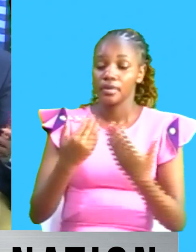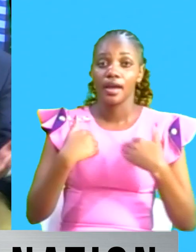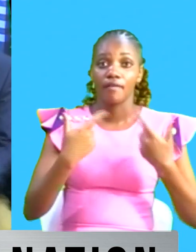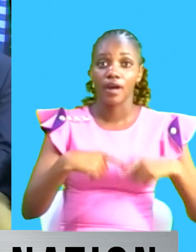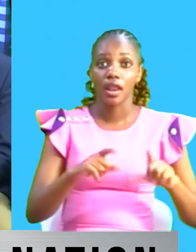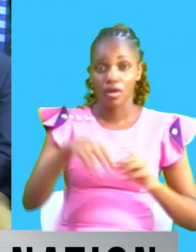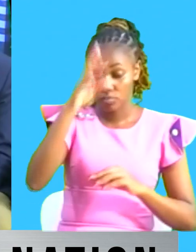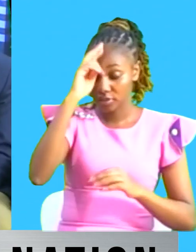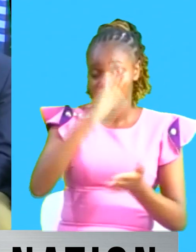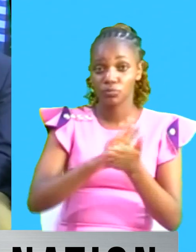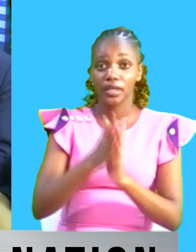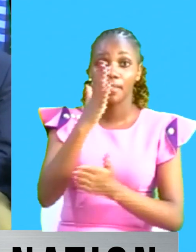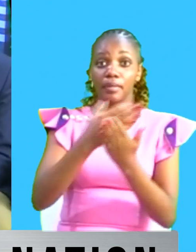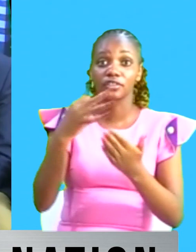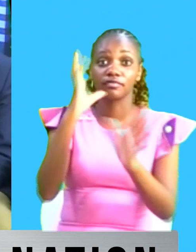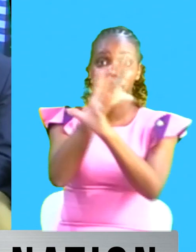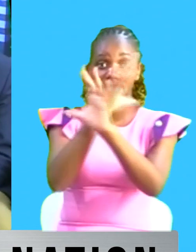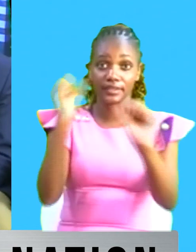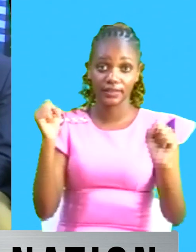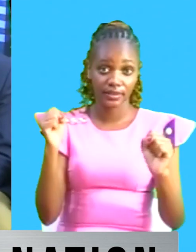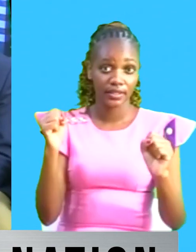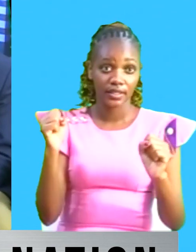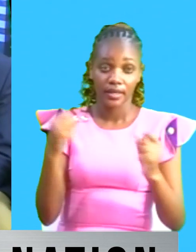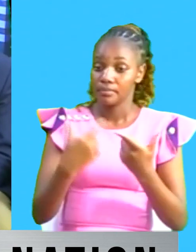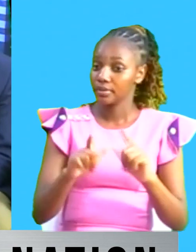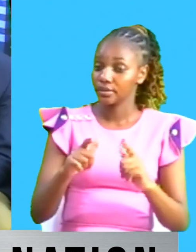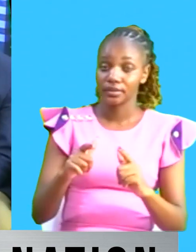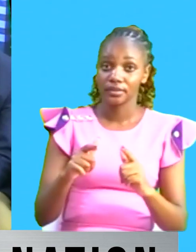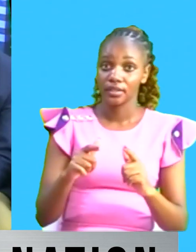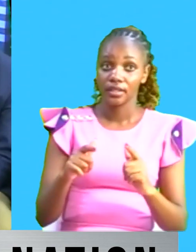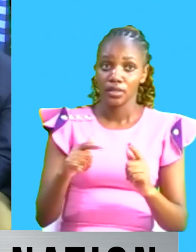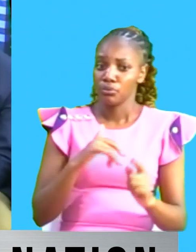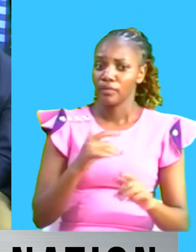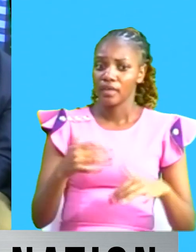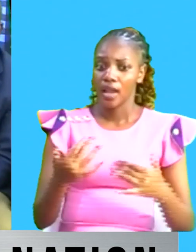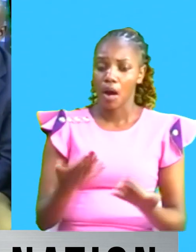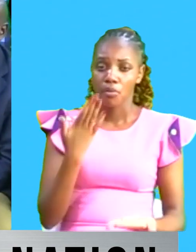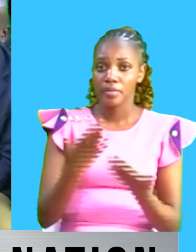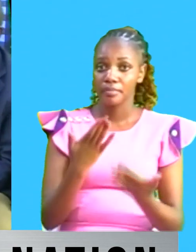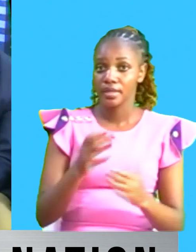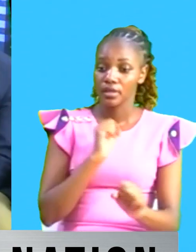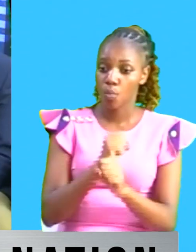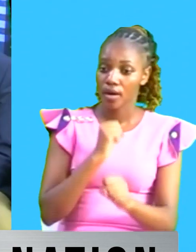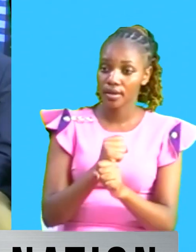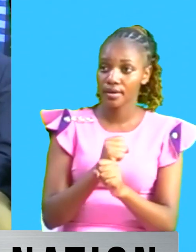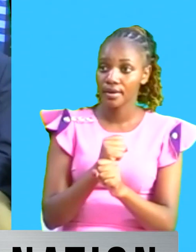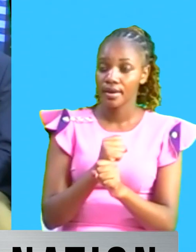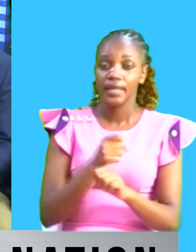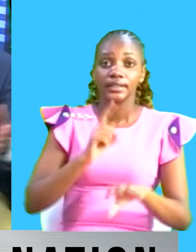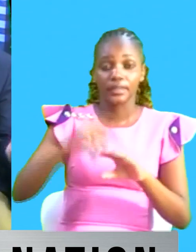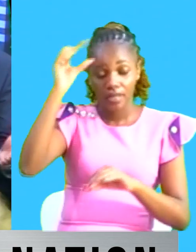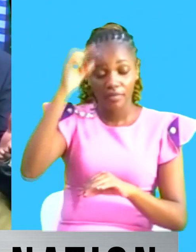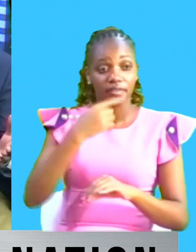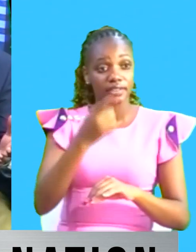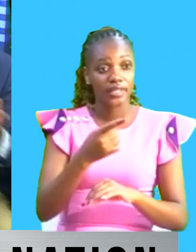the executive. Right. It's very unfortunate what's happening, because it looks like they are working on the behest of government. When government says, and you